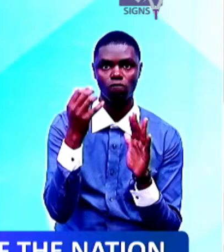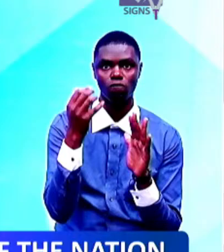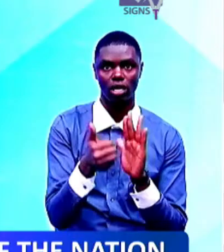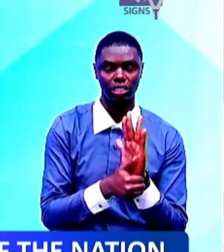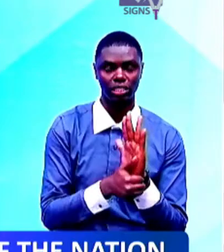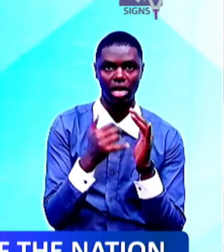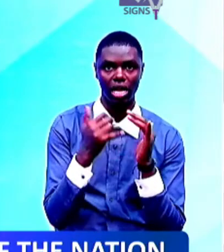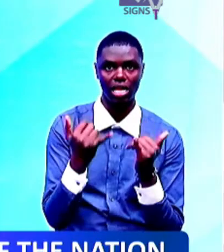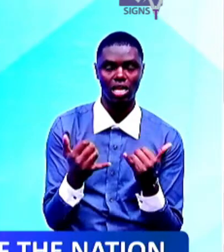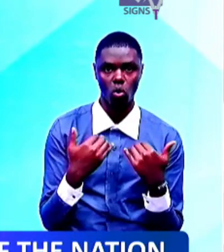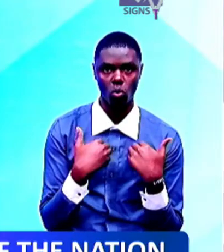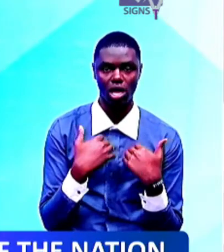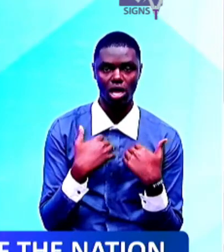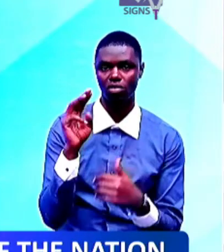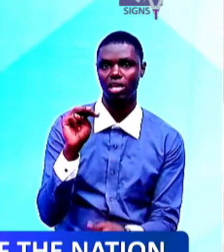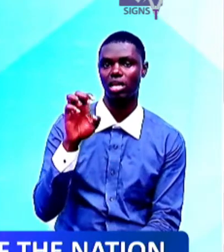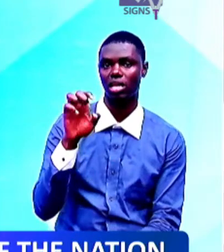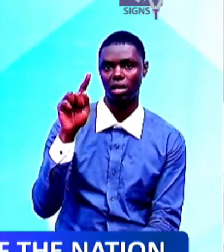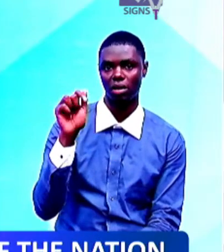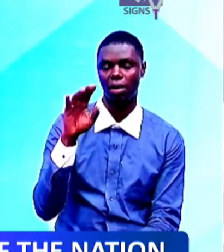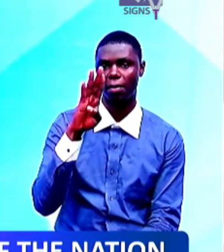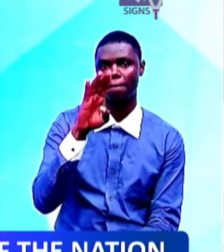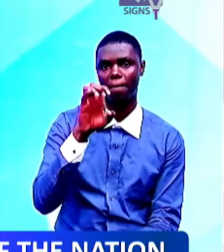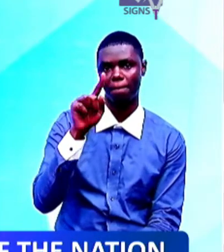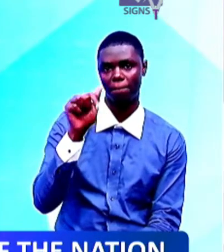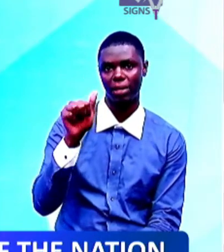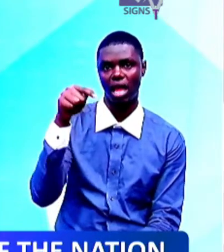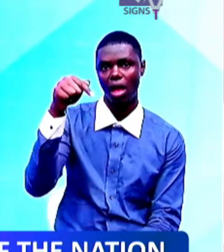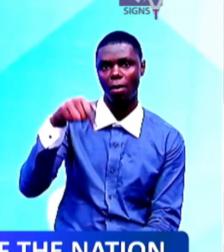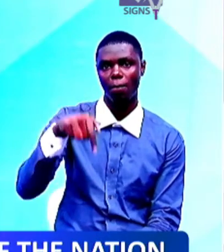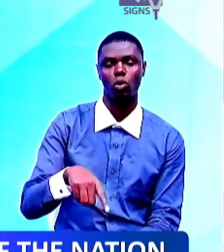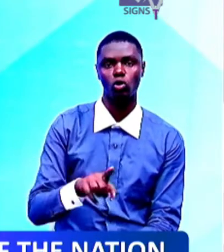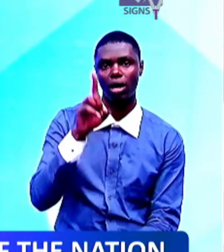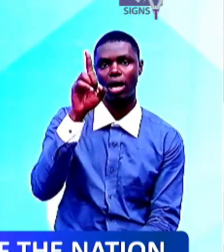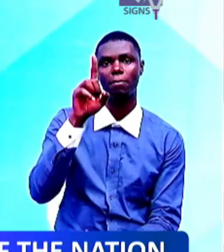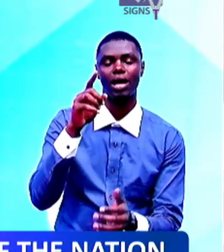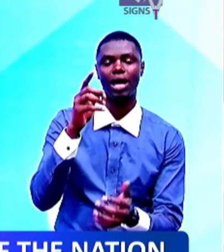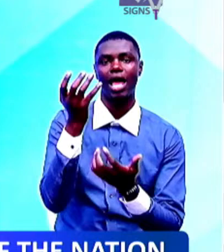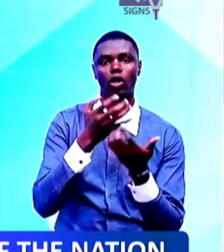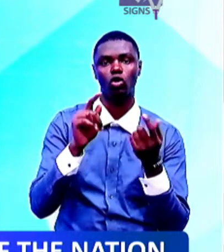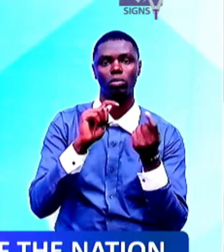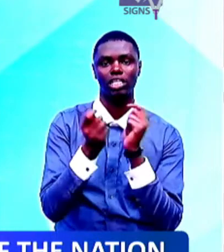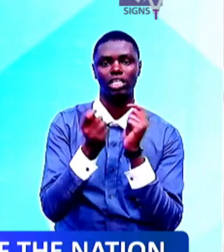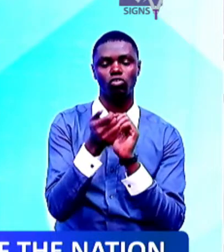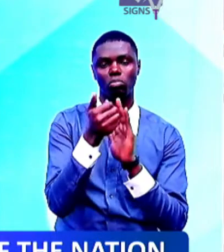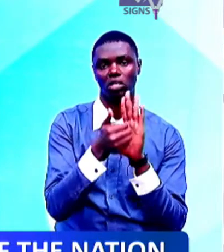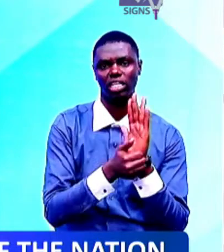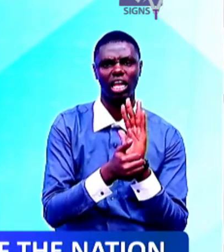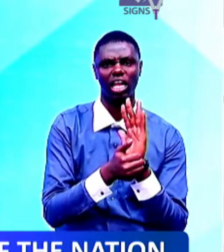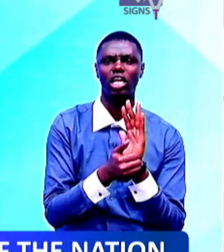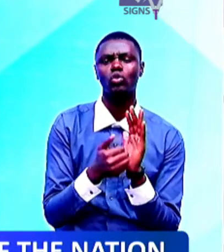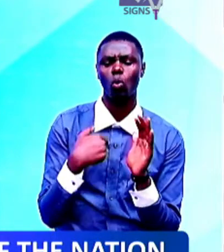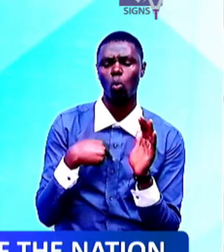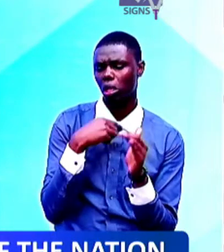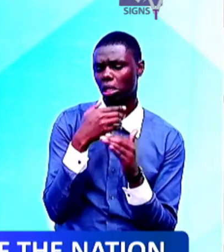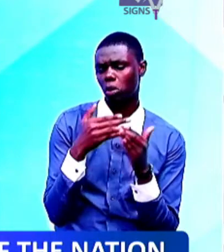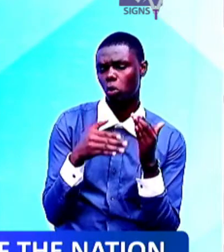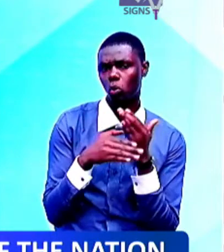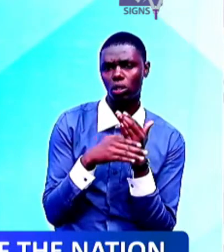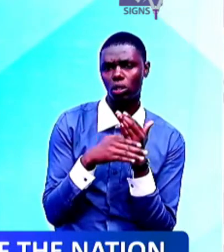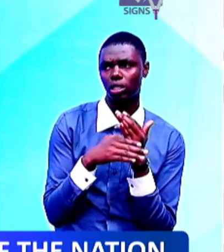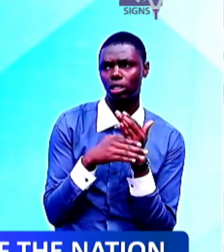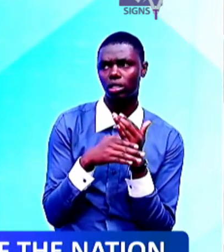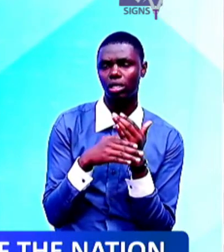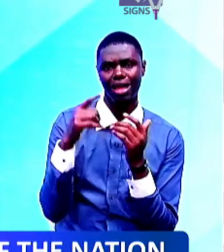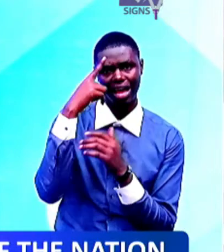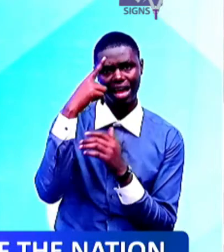here, we have the better economic transformation agenda. How are we going to build a